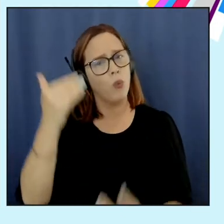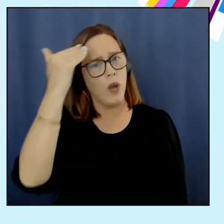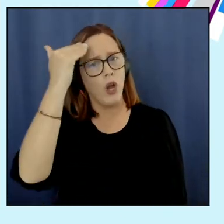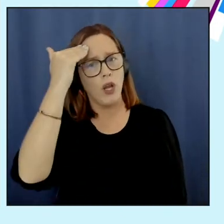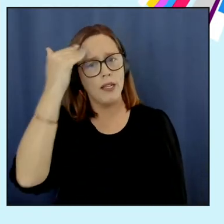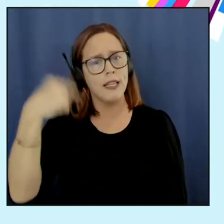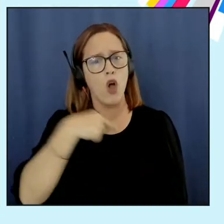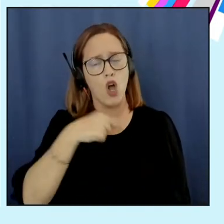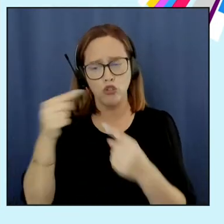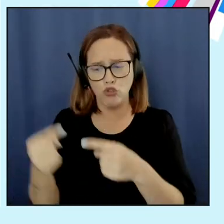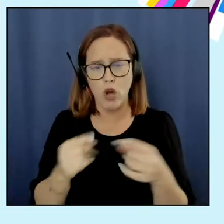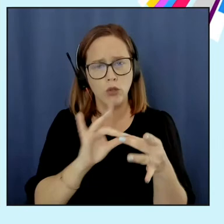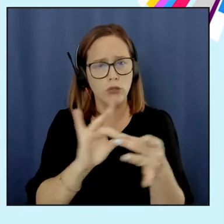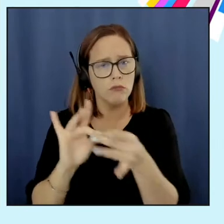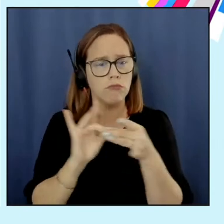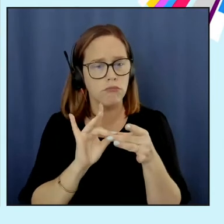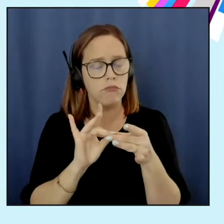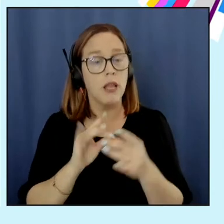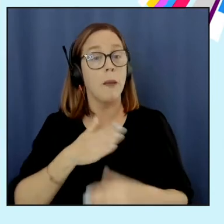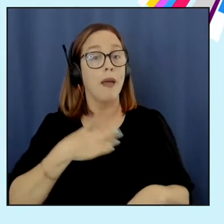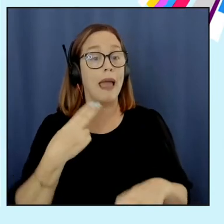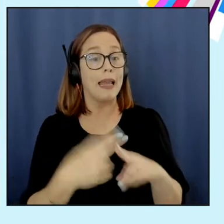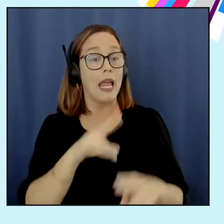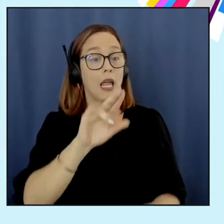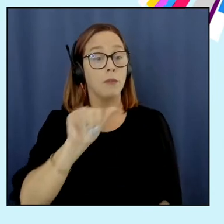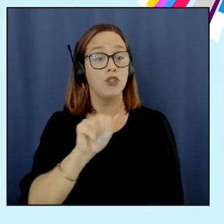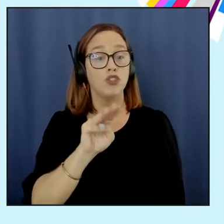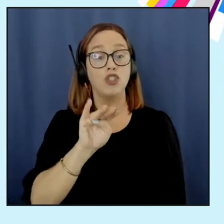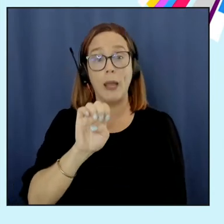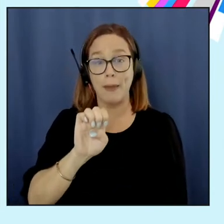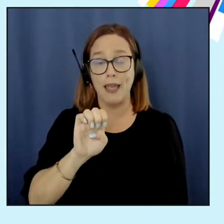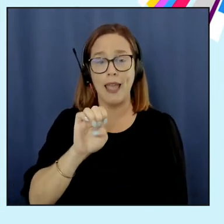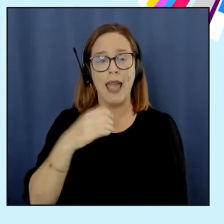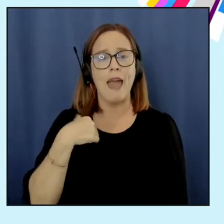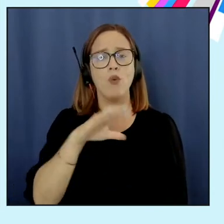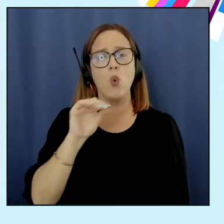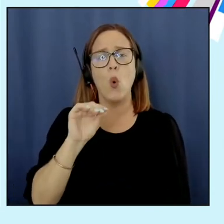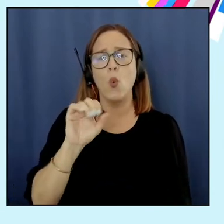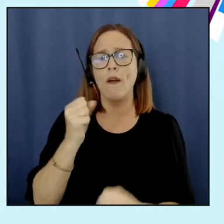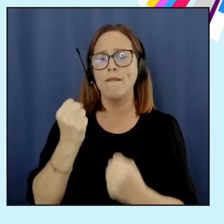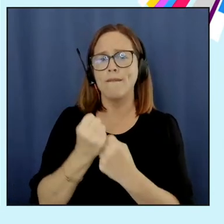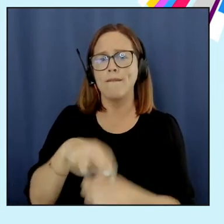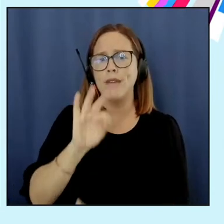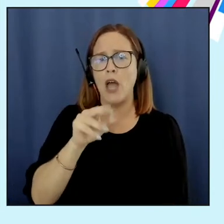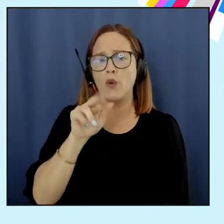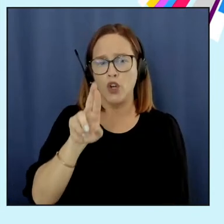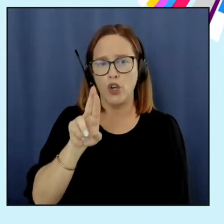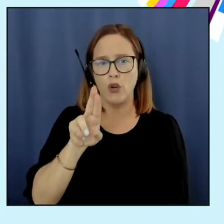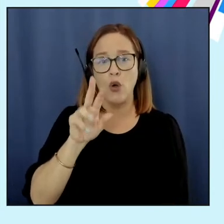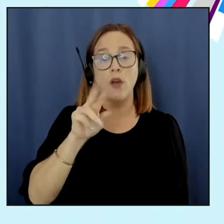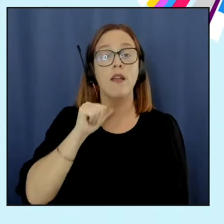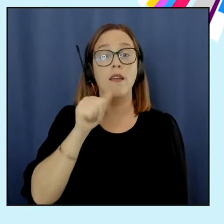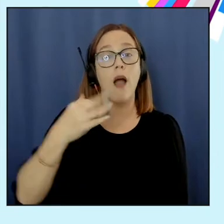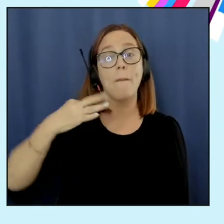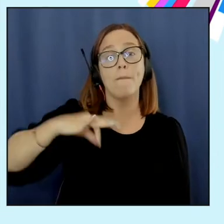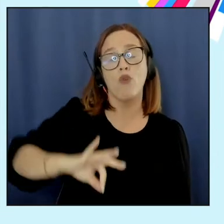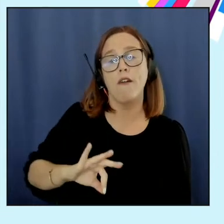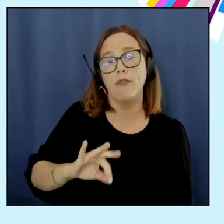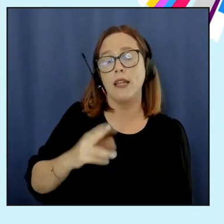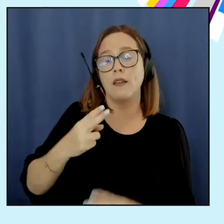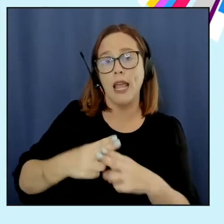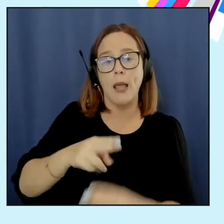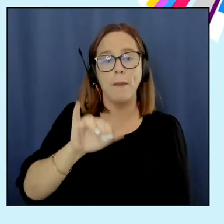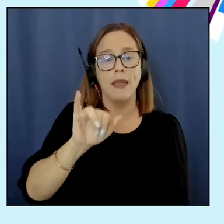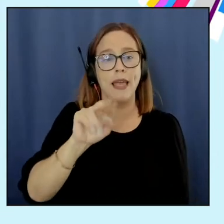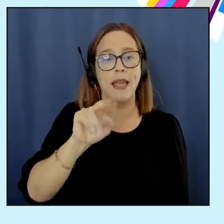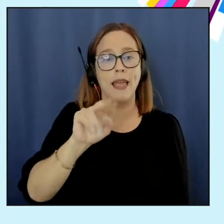name's Jamie, and I'm the co-founder at a nonprofit called InReach. I grew up in a more religious environment, and I didn't meet any openly LGBTQ people